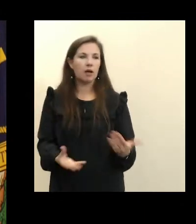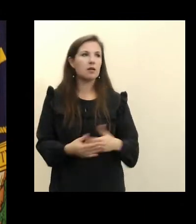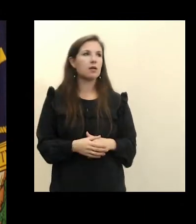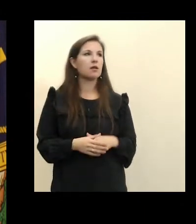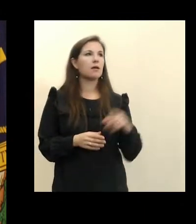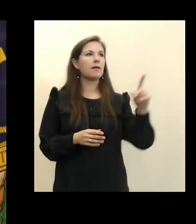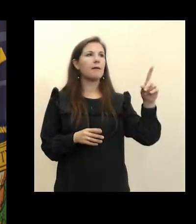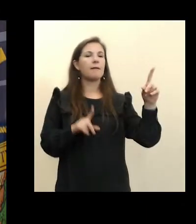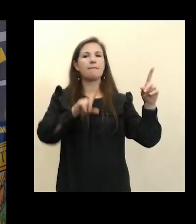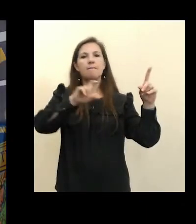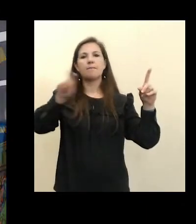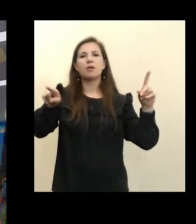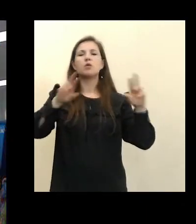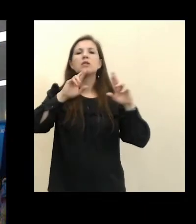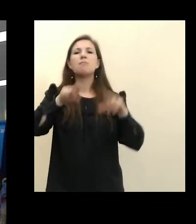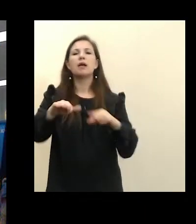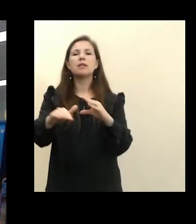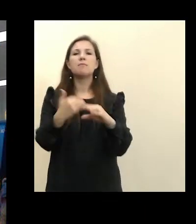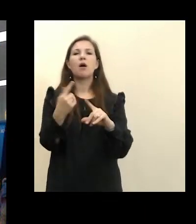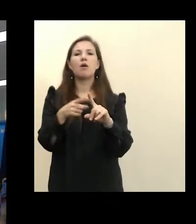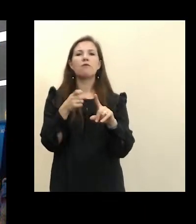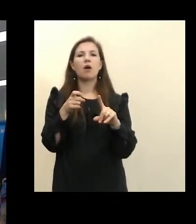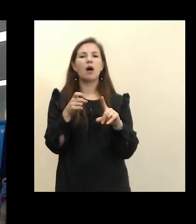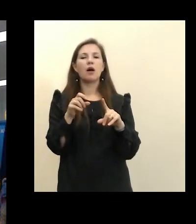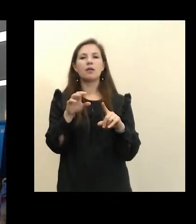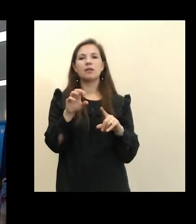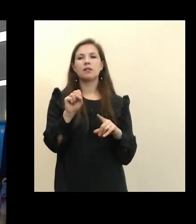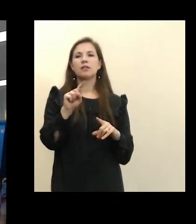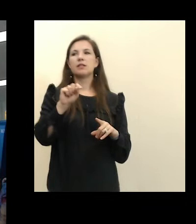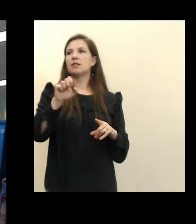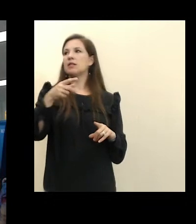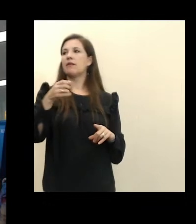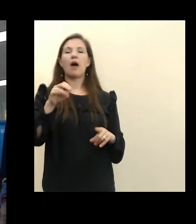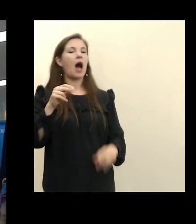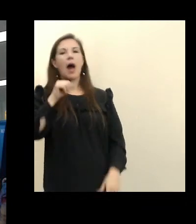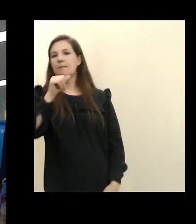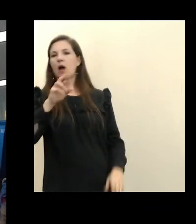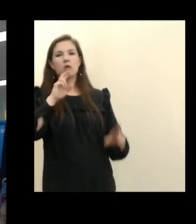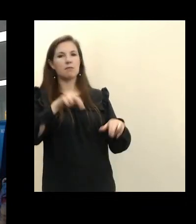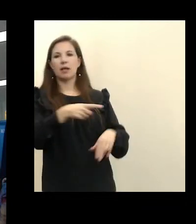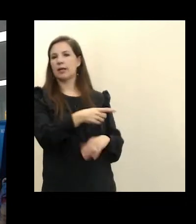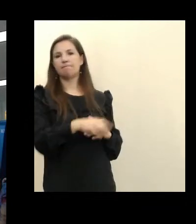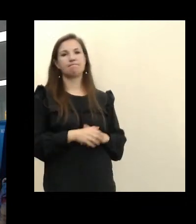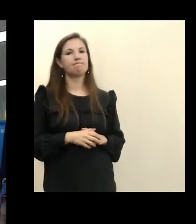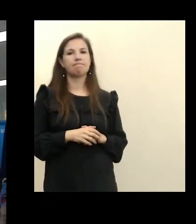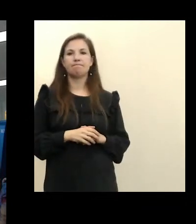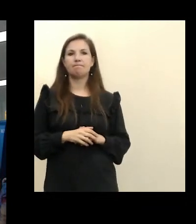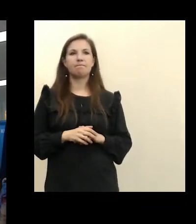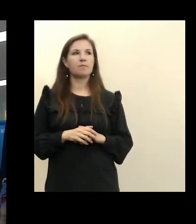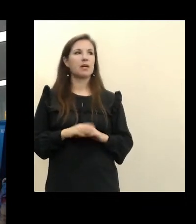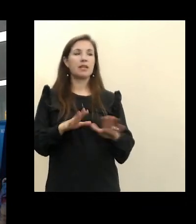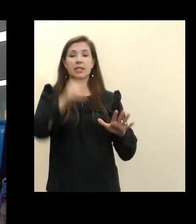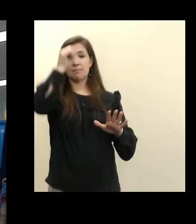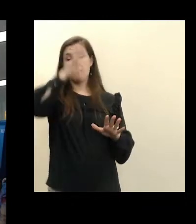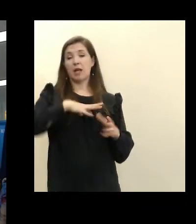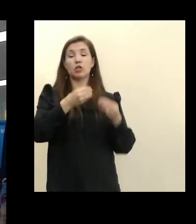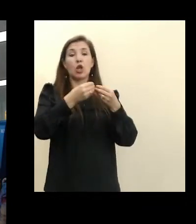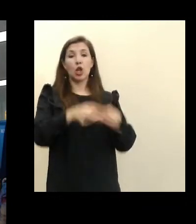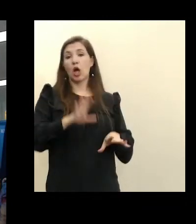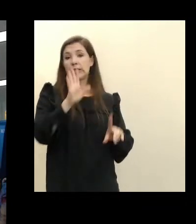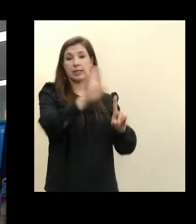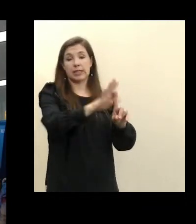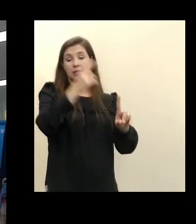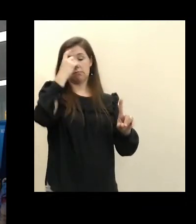We just Yes, got a sir. response into our emails from controllers up on the high loop. I'm not responding to the controller. Okay. This guy's lost his